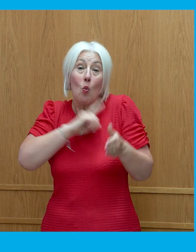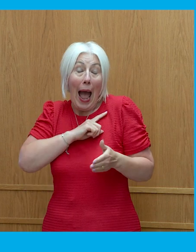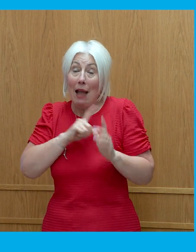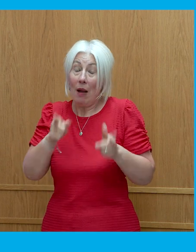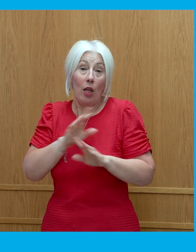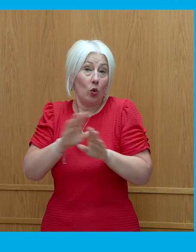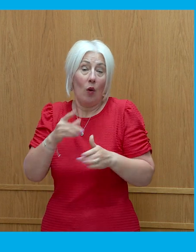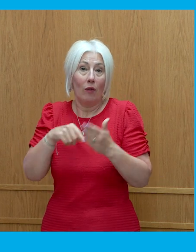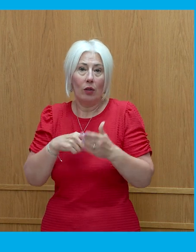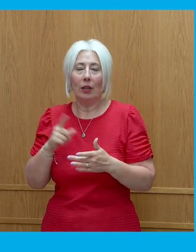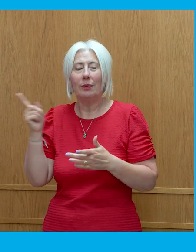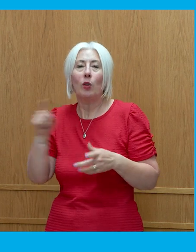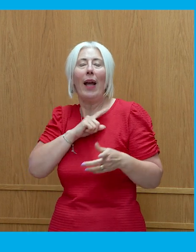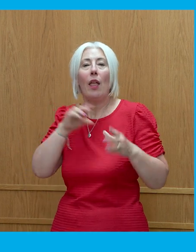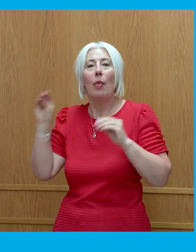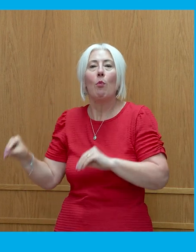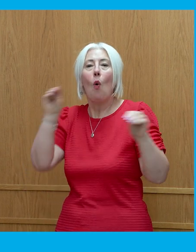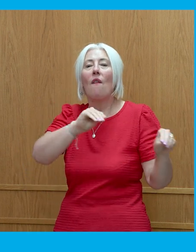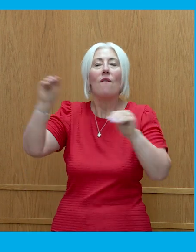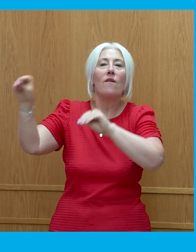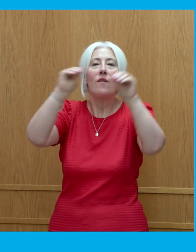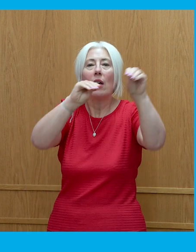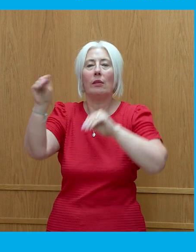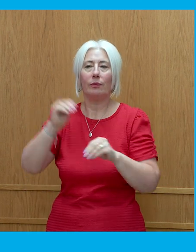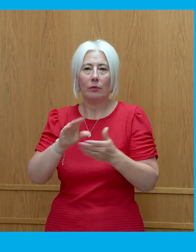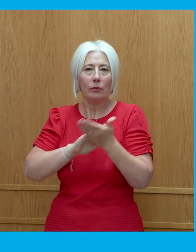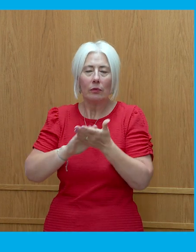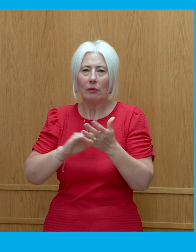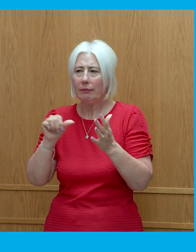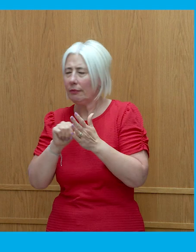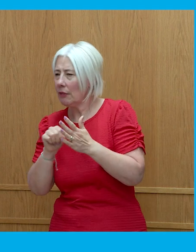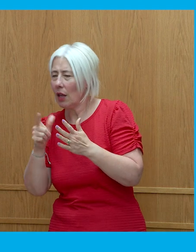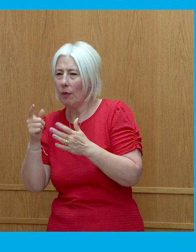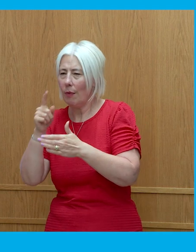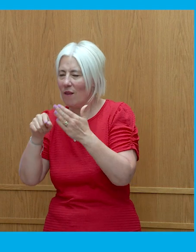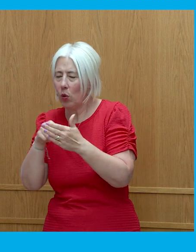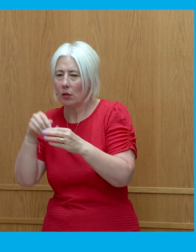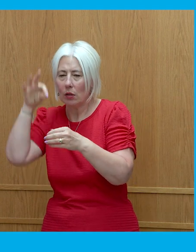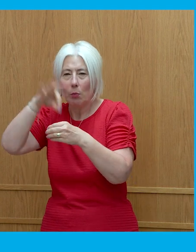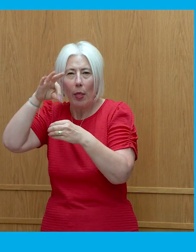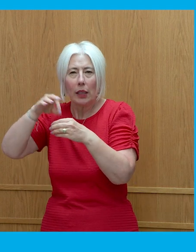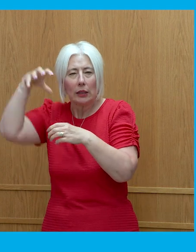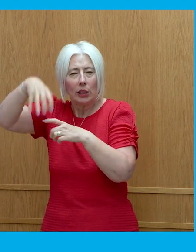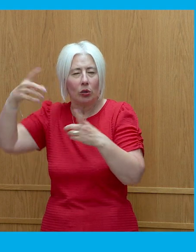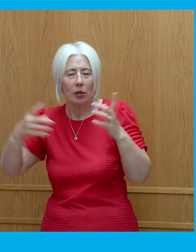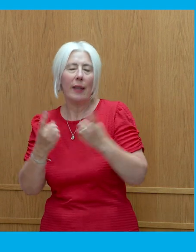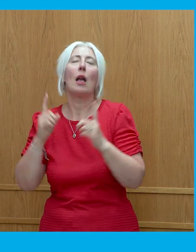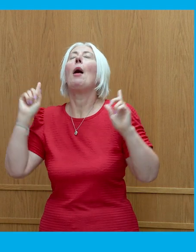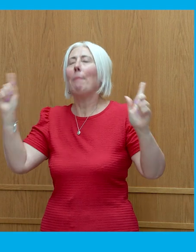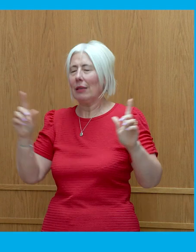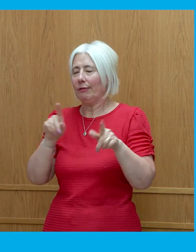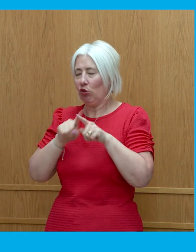because they tend to move a lot, and that slows down their ability to find the polling places. So just to put to try to make some